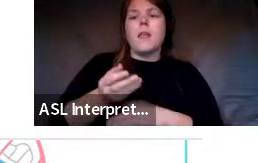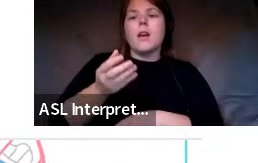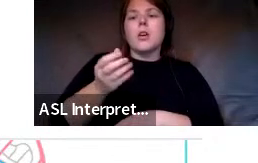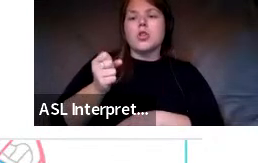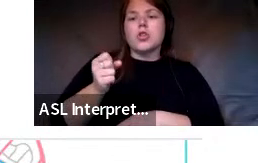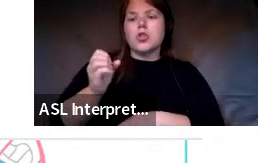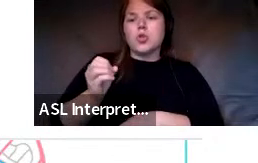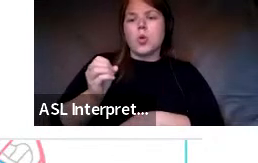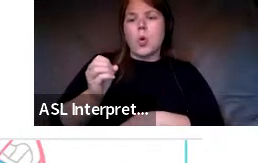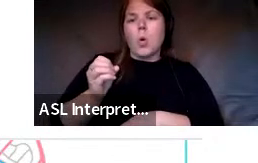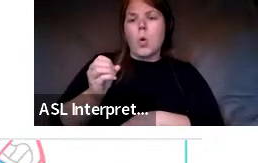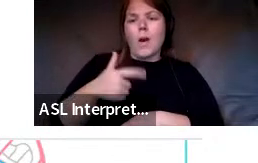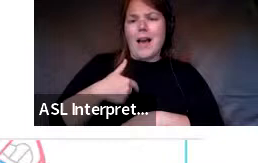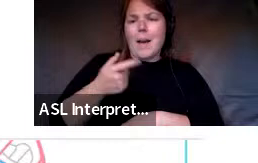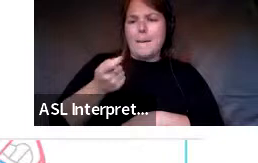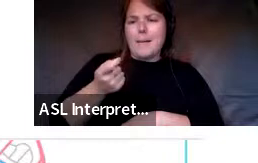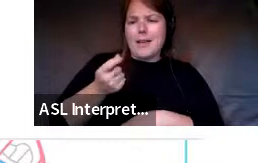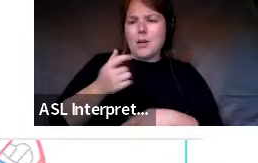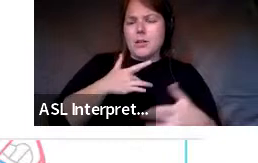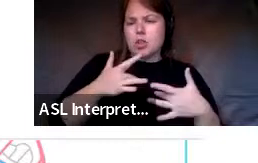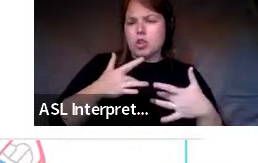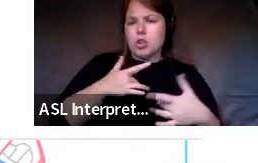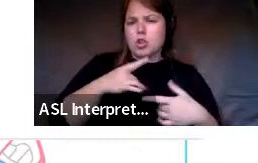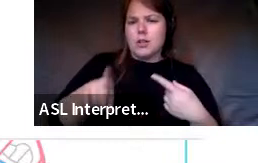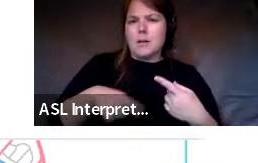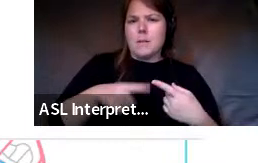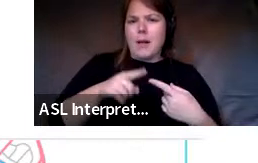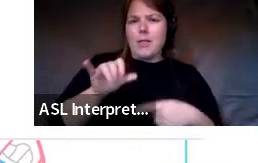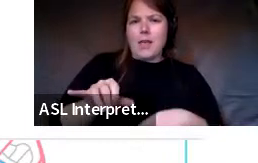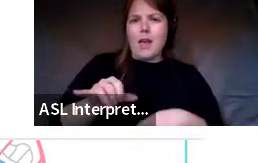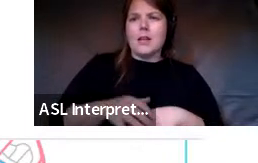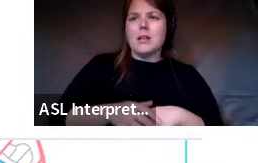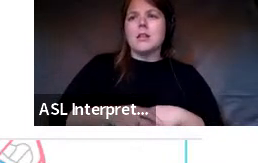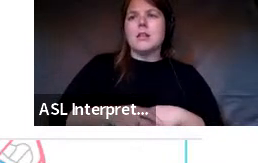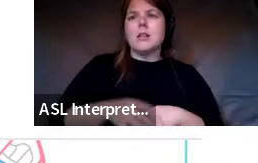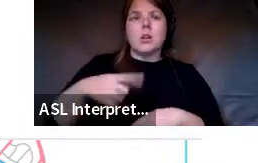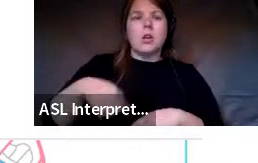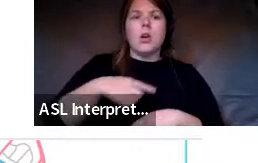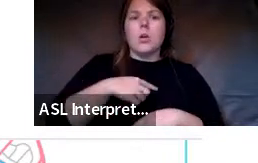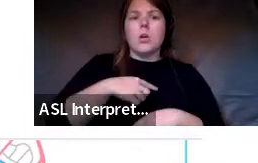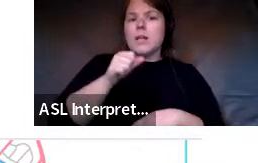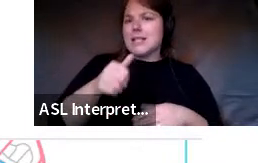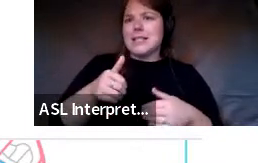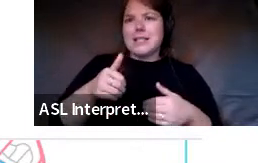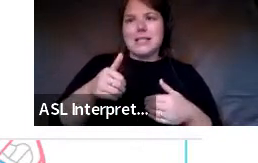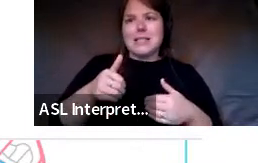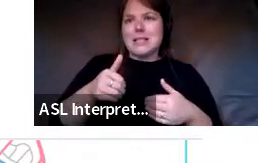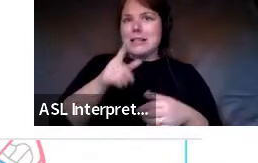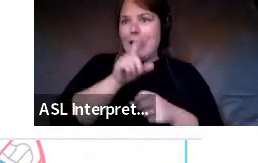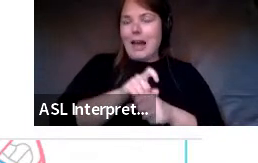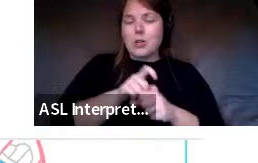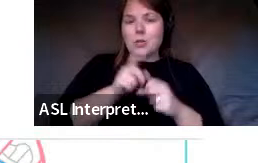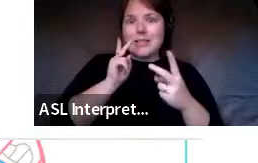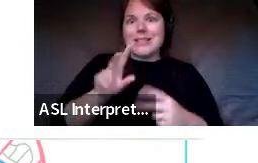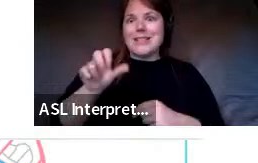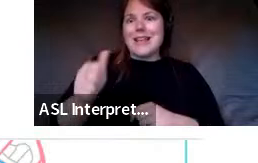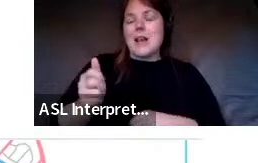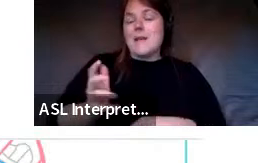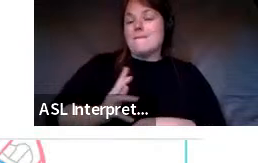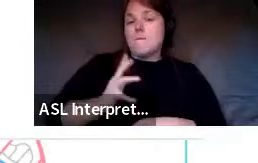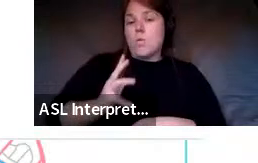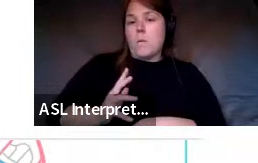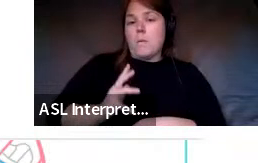so I'm just a little bit concerned about that. You know, we didn't actually see any formal